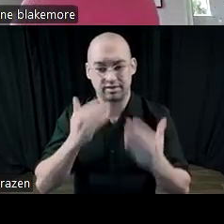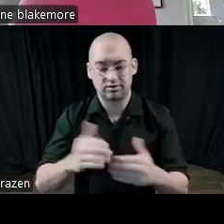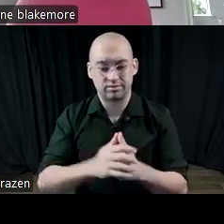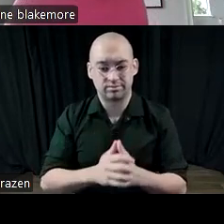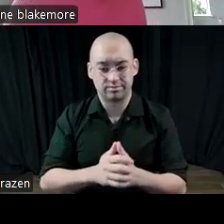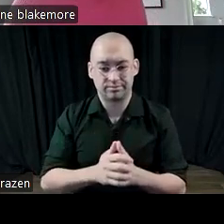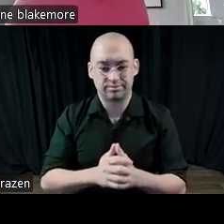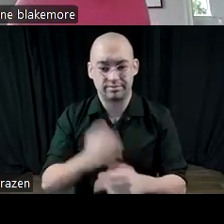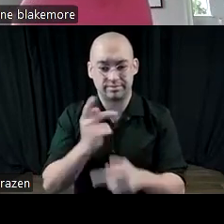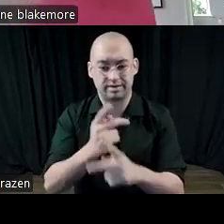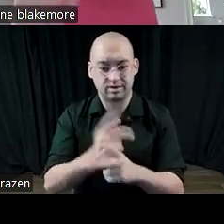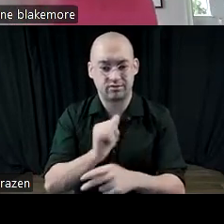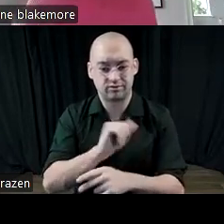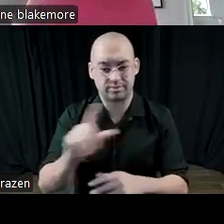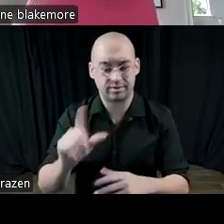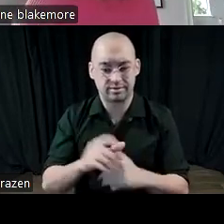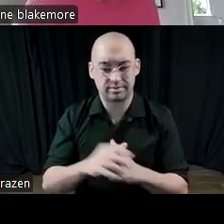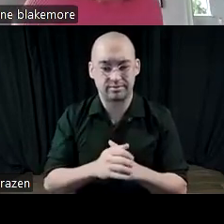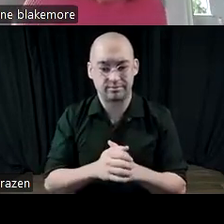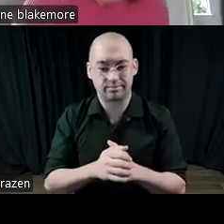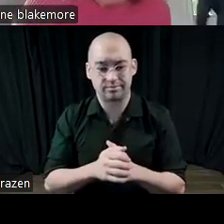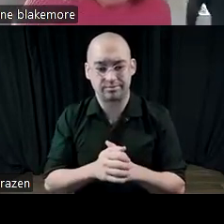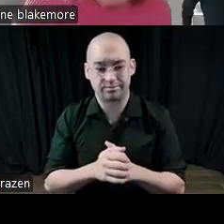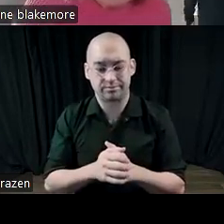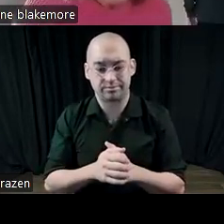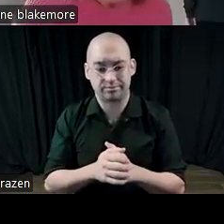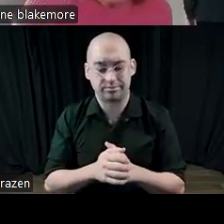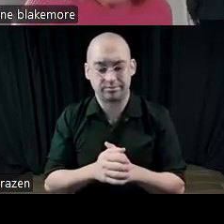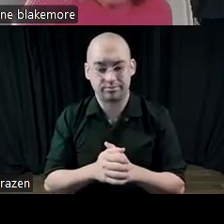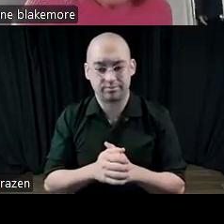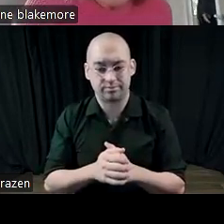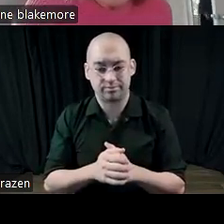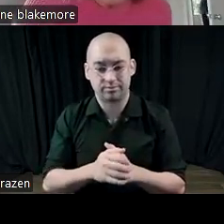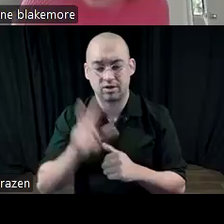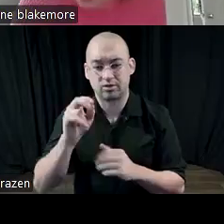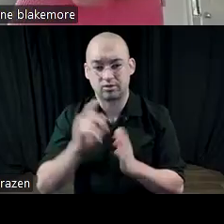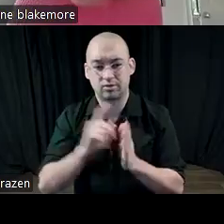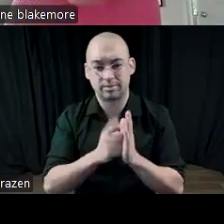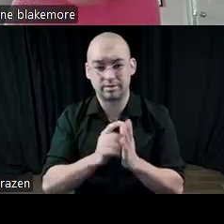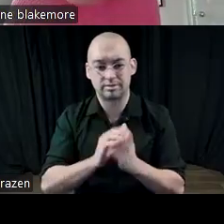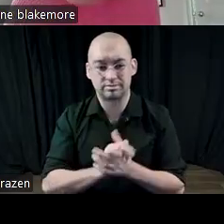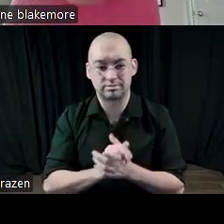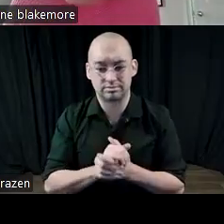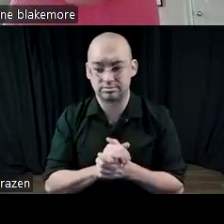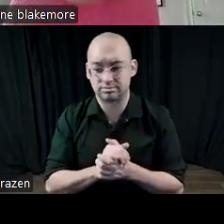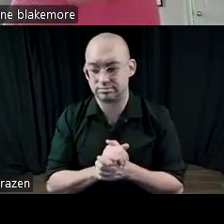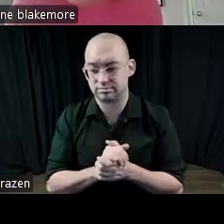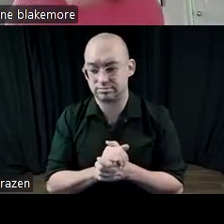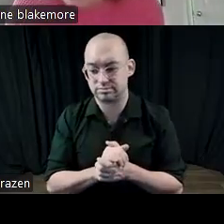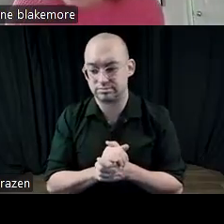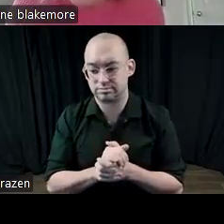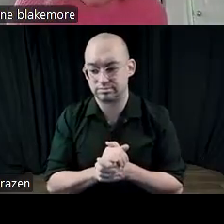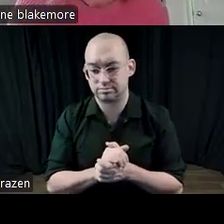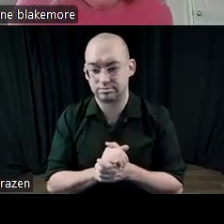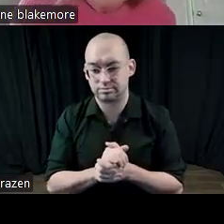right, take care, everyone. Just Hi, Catherine. It's a 30-minute. 30 minute. I thought